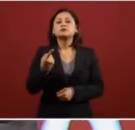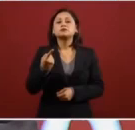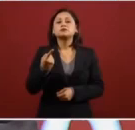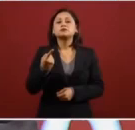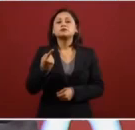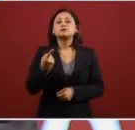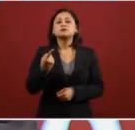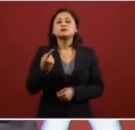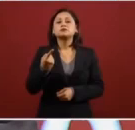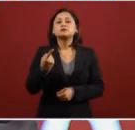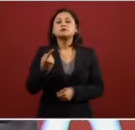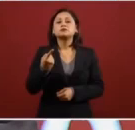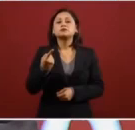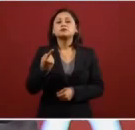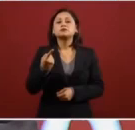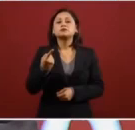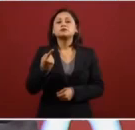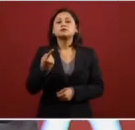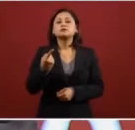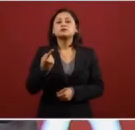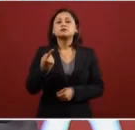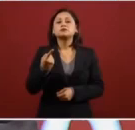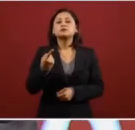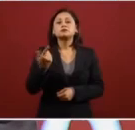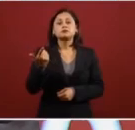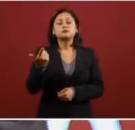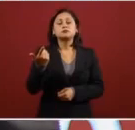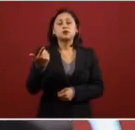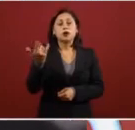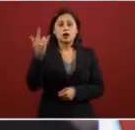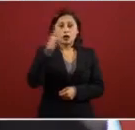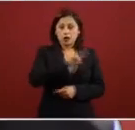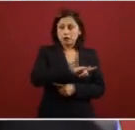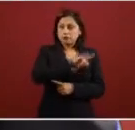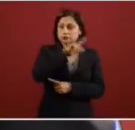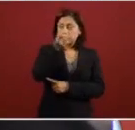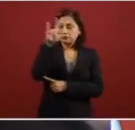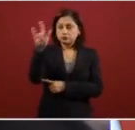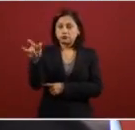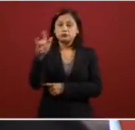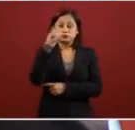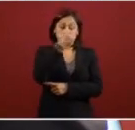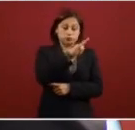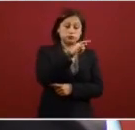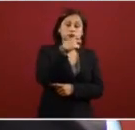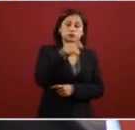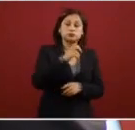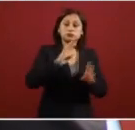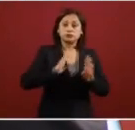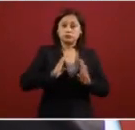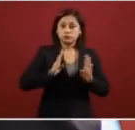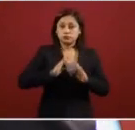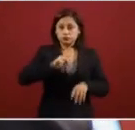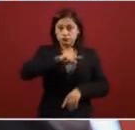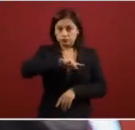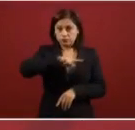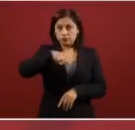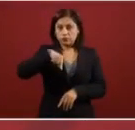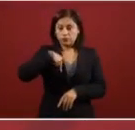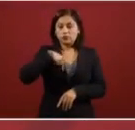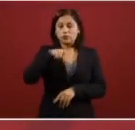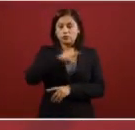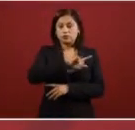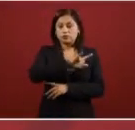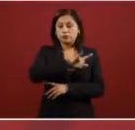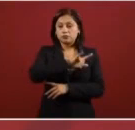airplane to go pick him up. Para pasar literalmente